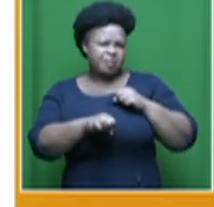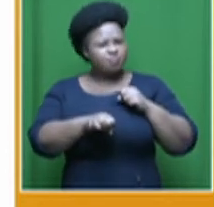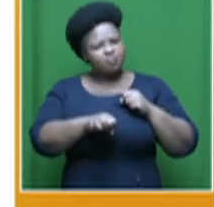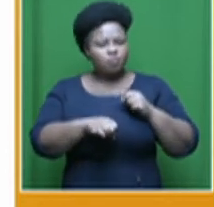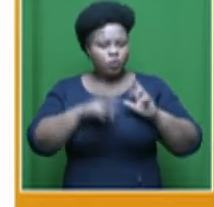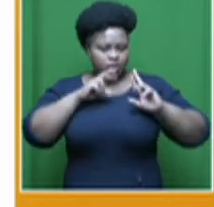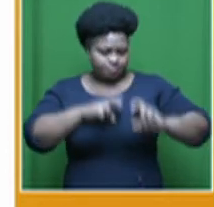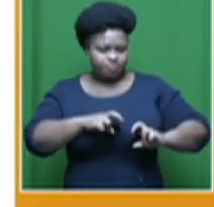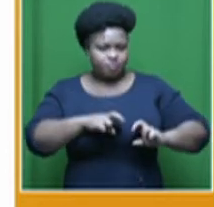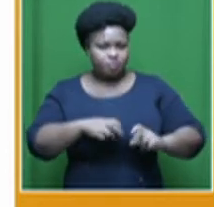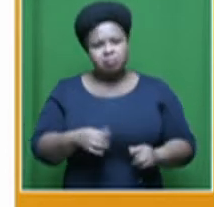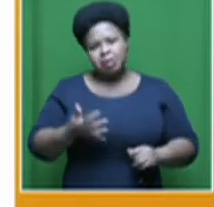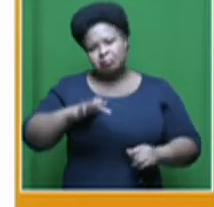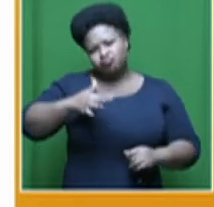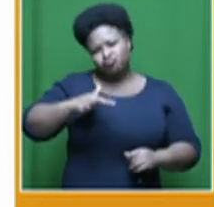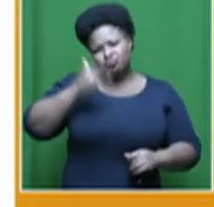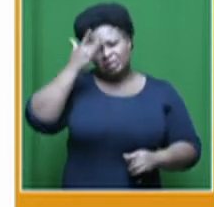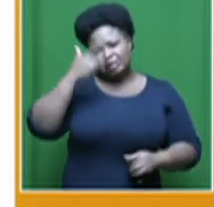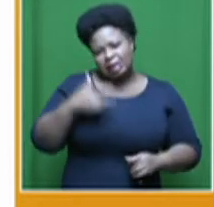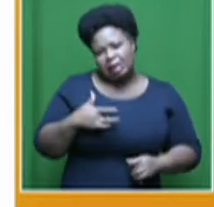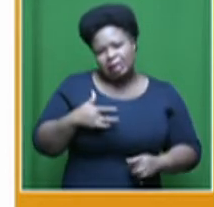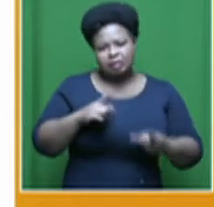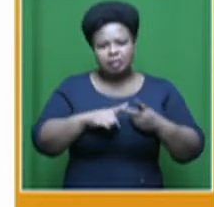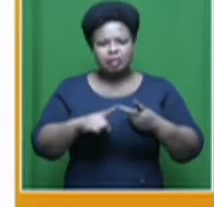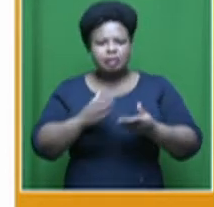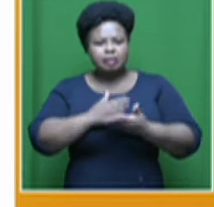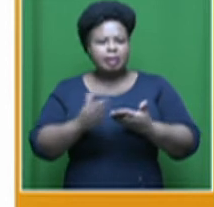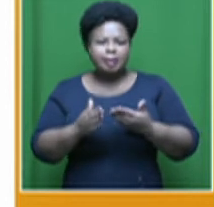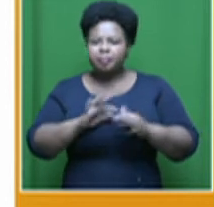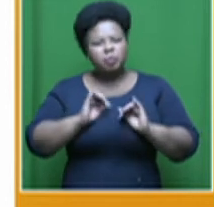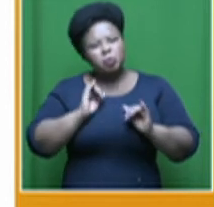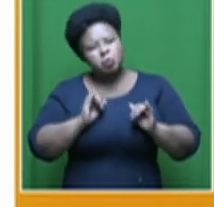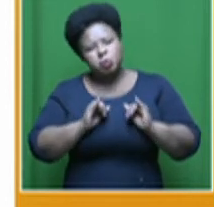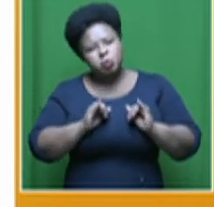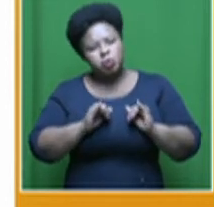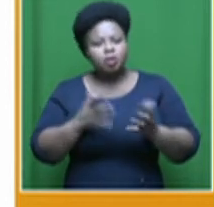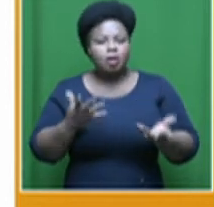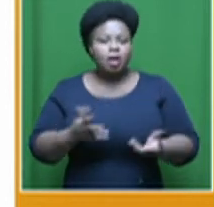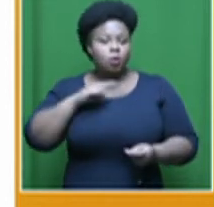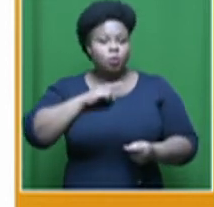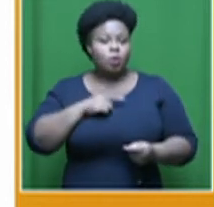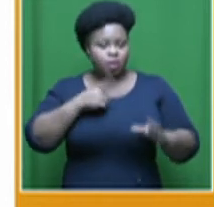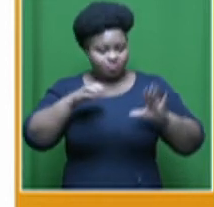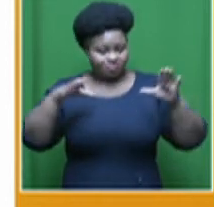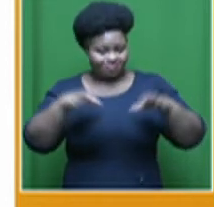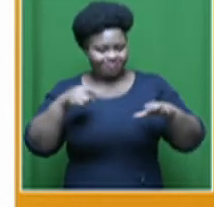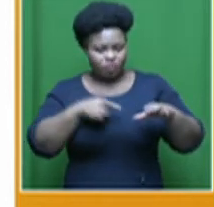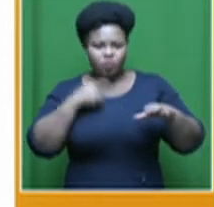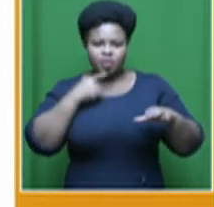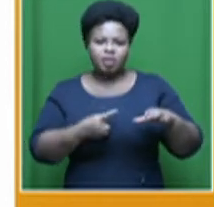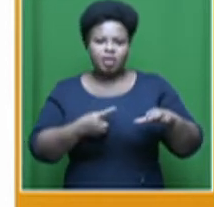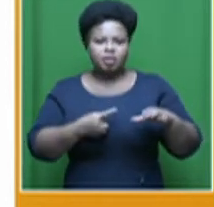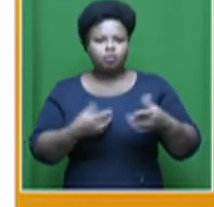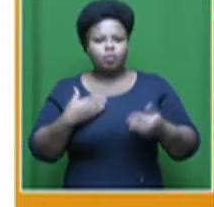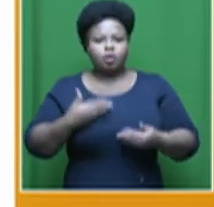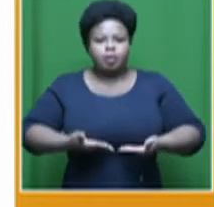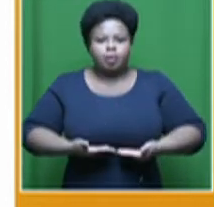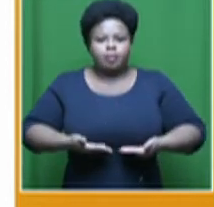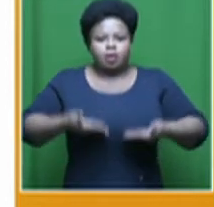our study would have been mild illness or moderate illness. And this is usually what is largely considered to be more of an upper respiratory